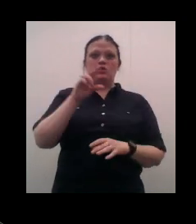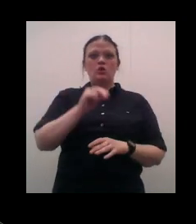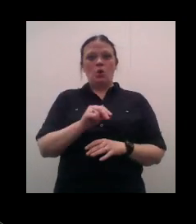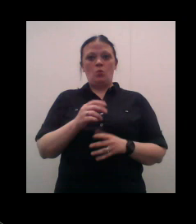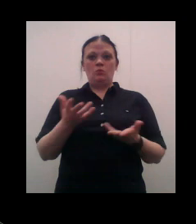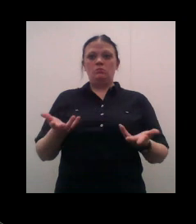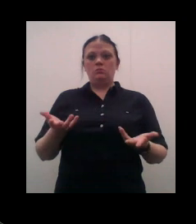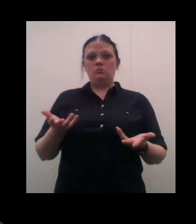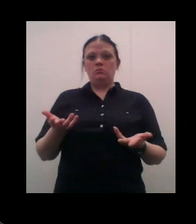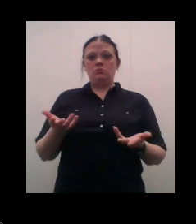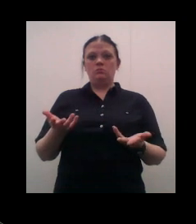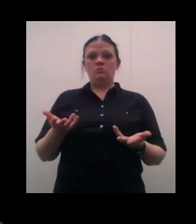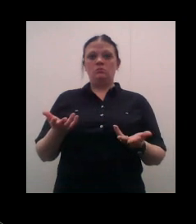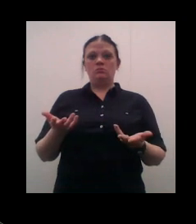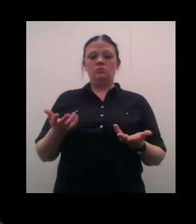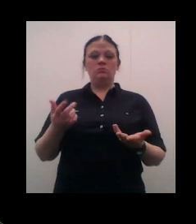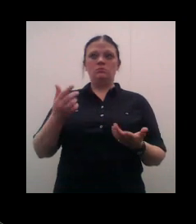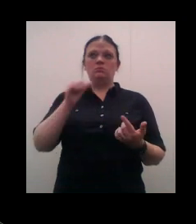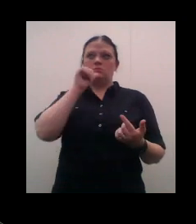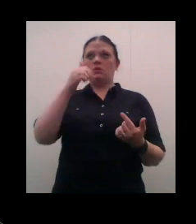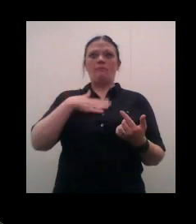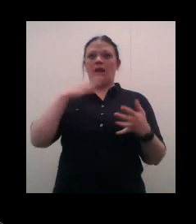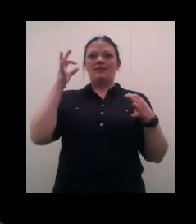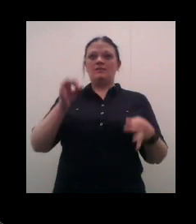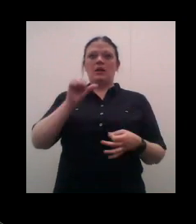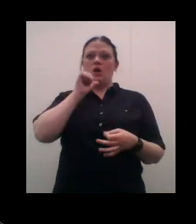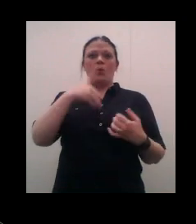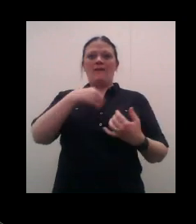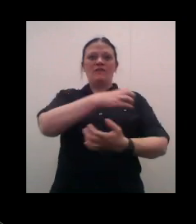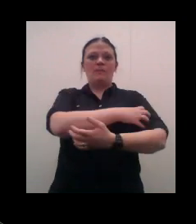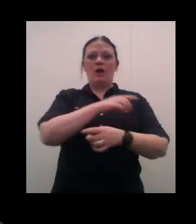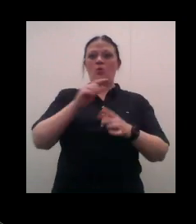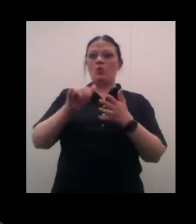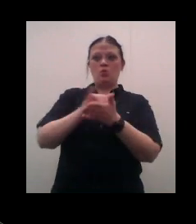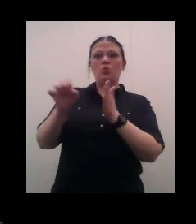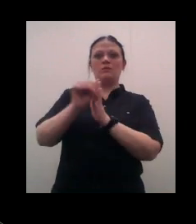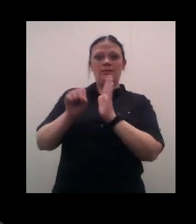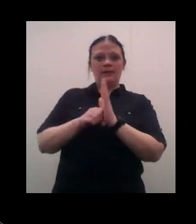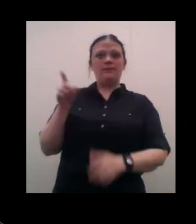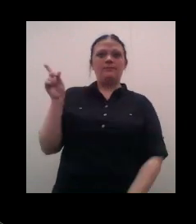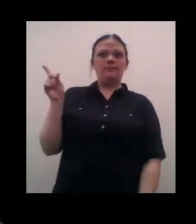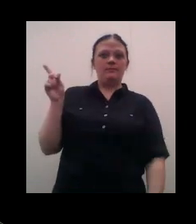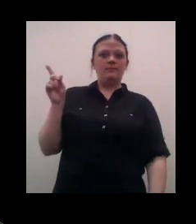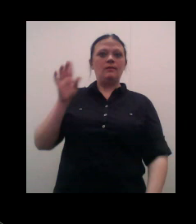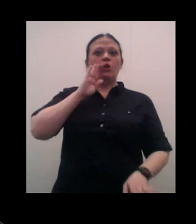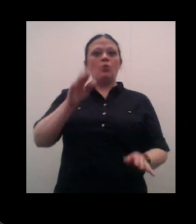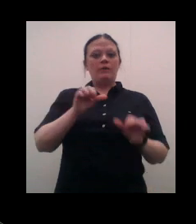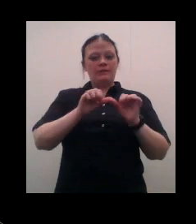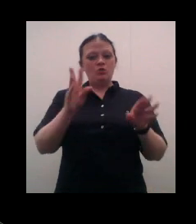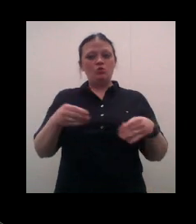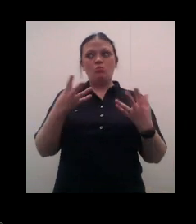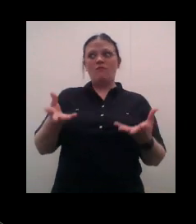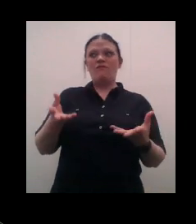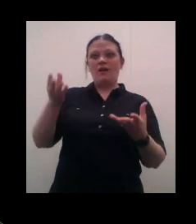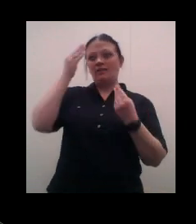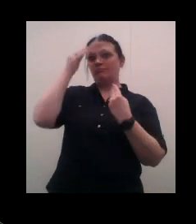surgery. So I don't have the power to do that. New York State does, but we'll continue to provide access to New York State on the data, and I will